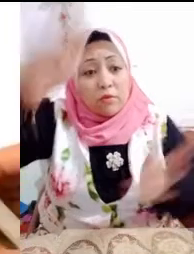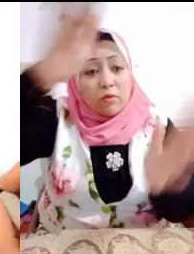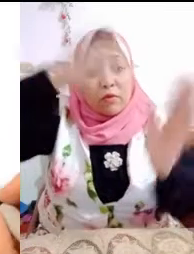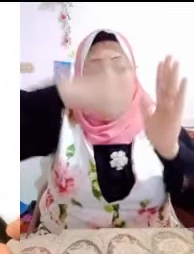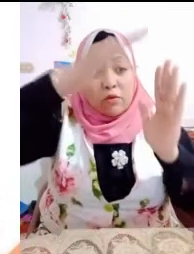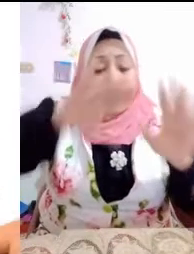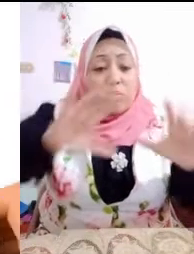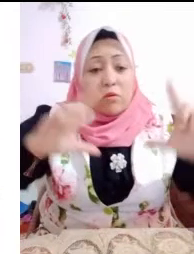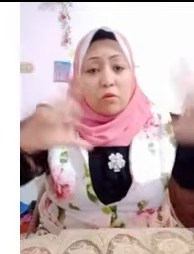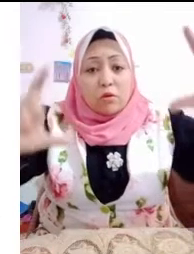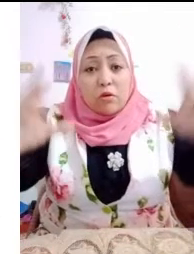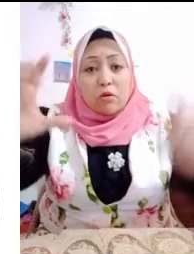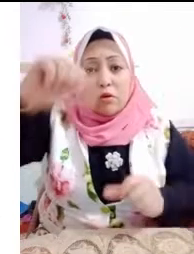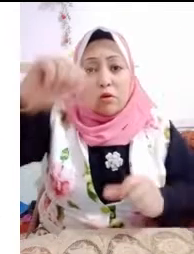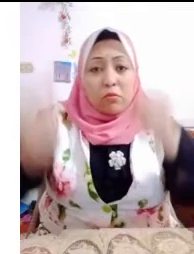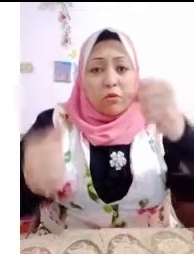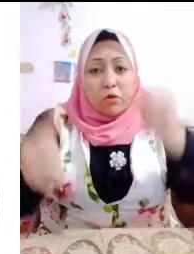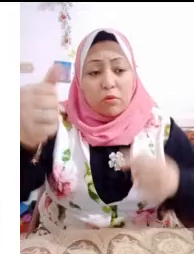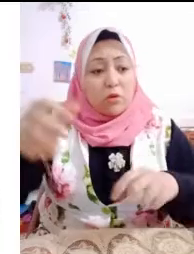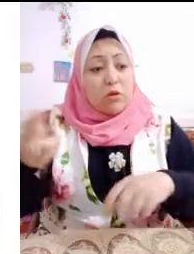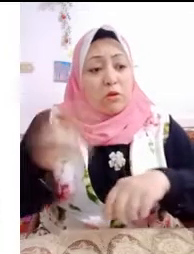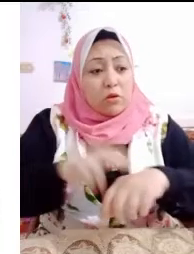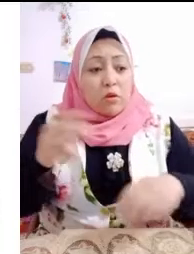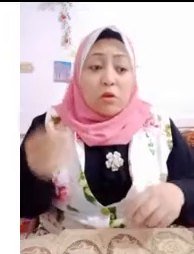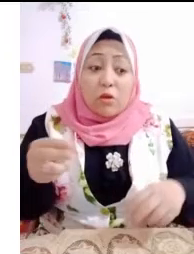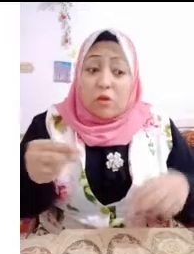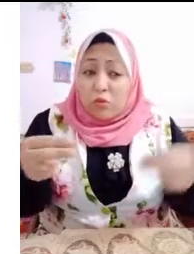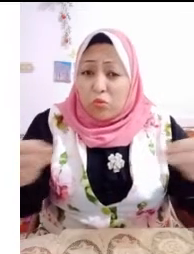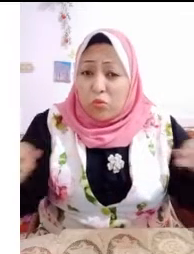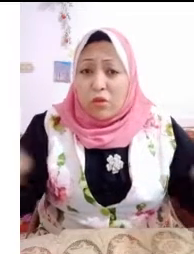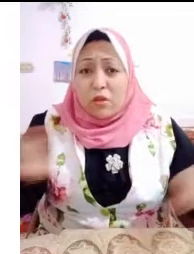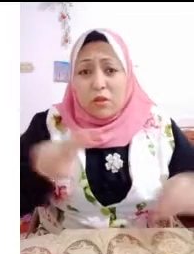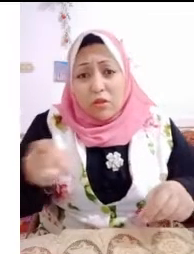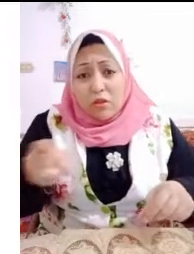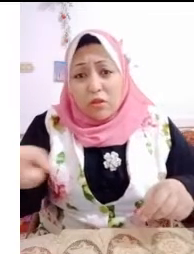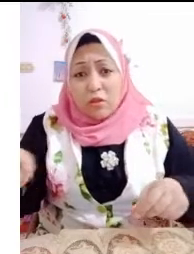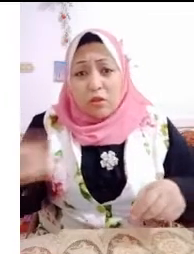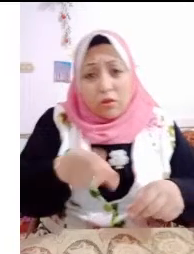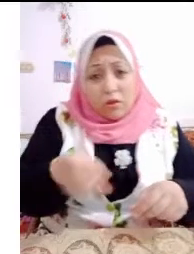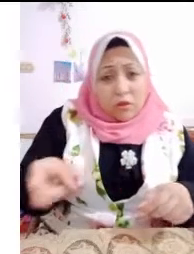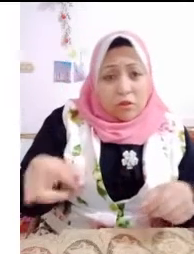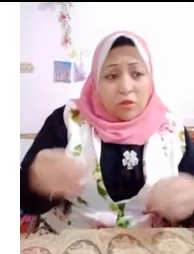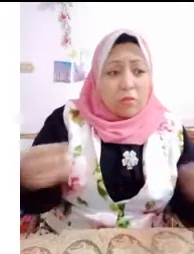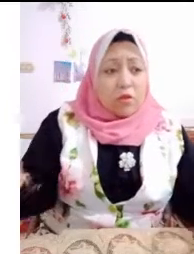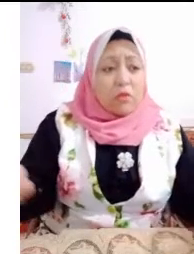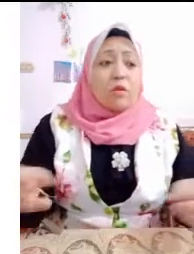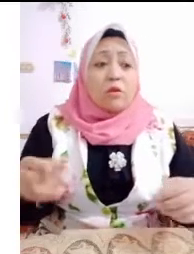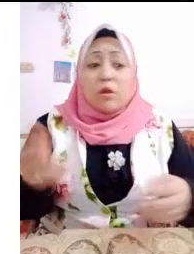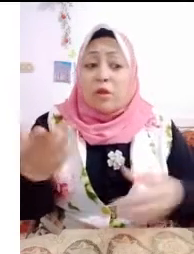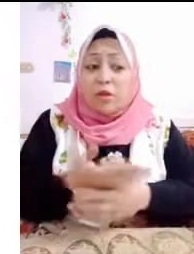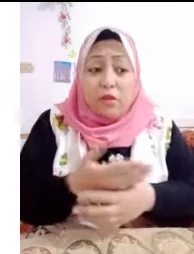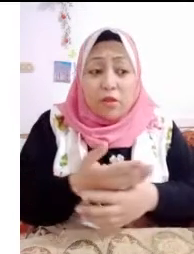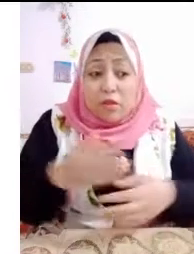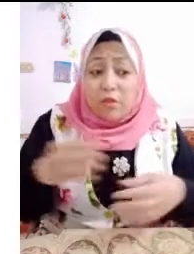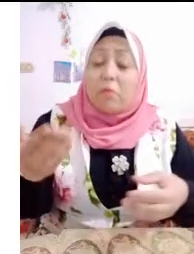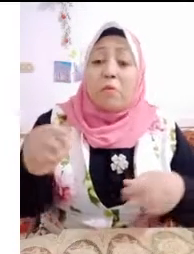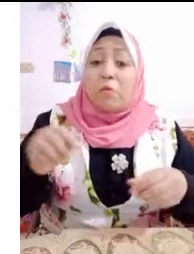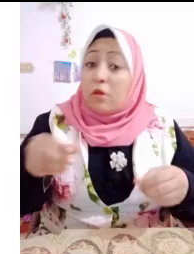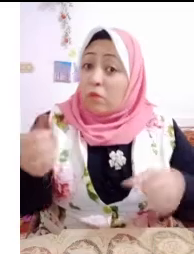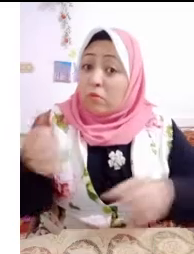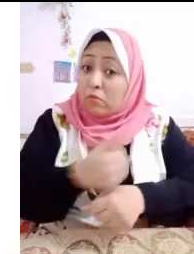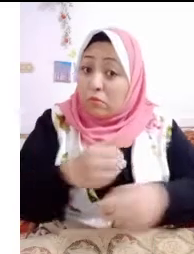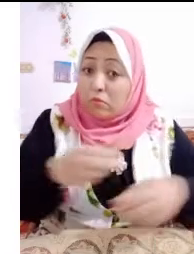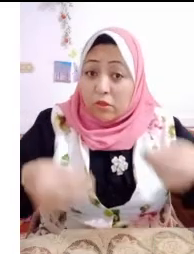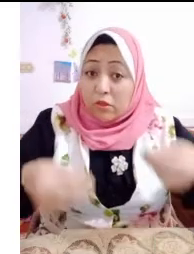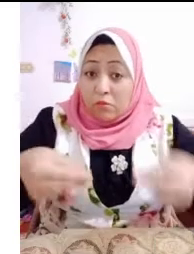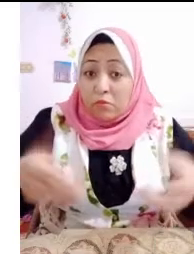paints, clothing, and car parts, just to name a few of the thousands of uses. The reason why plastics are used so much and why